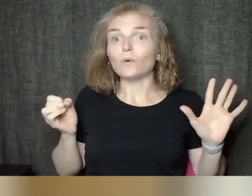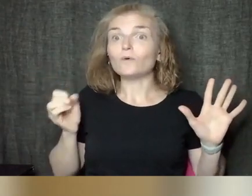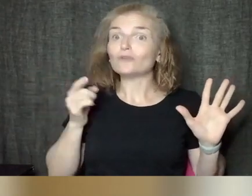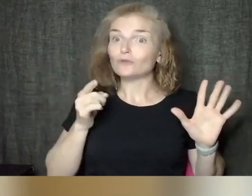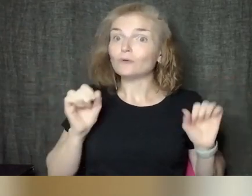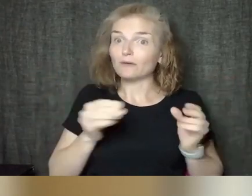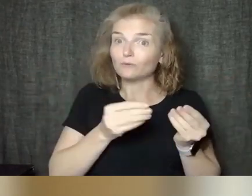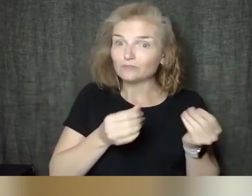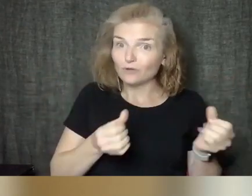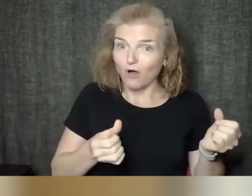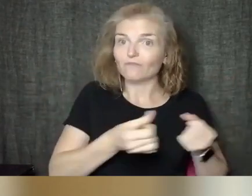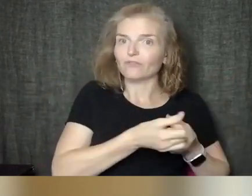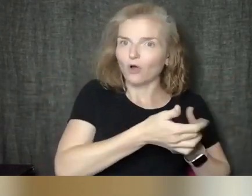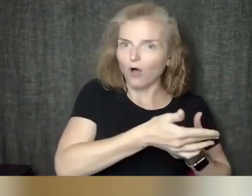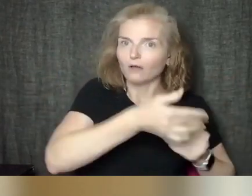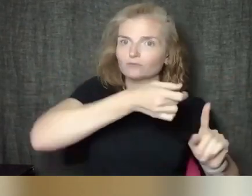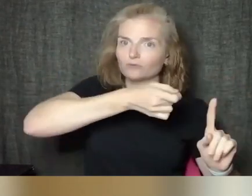arise.